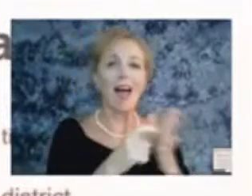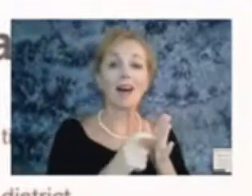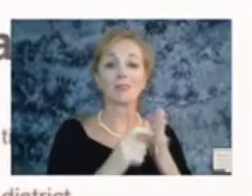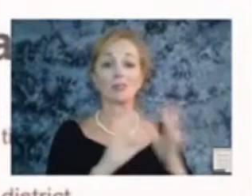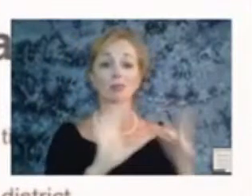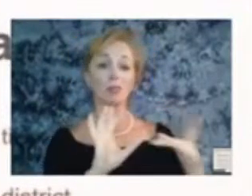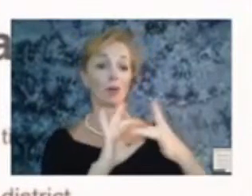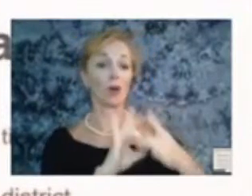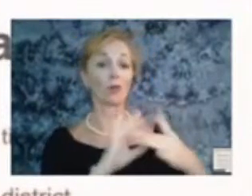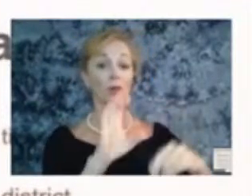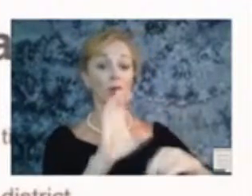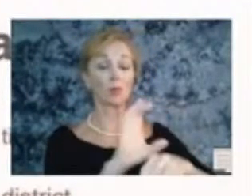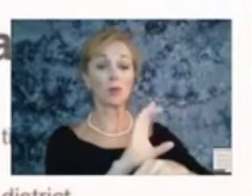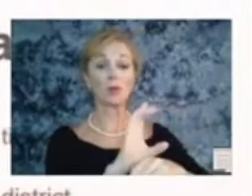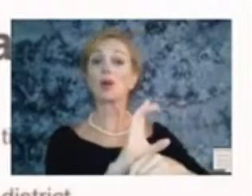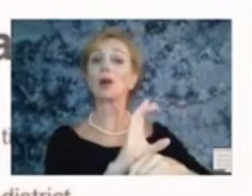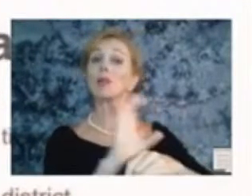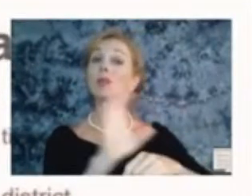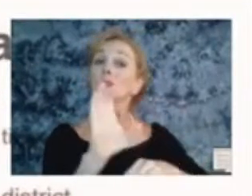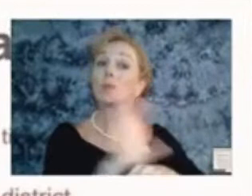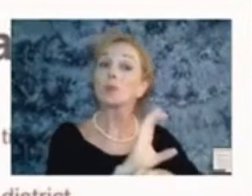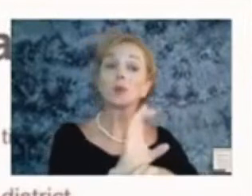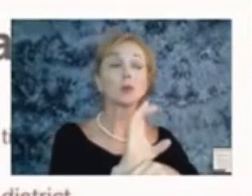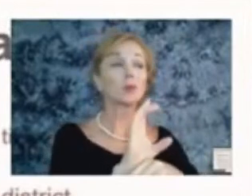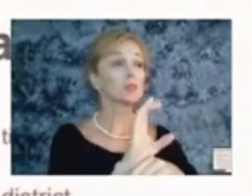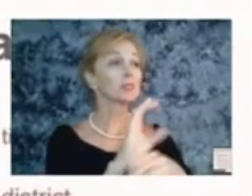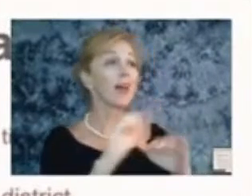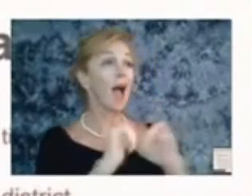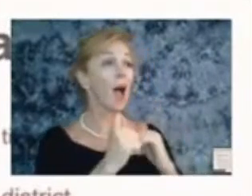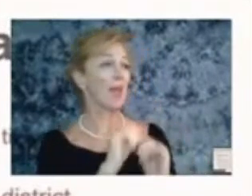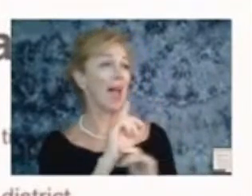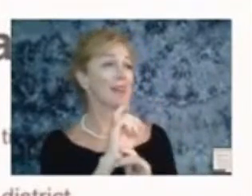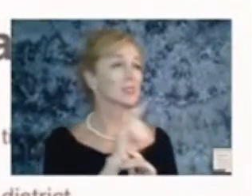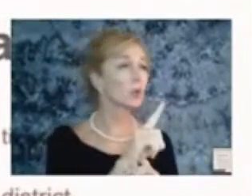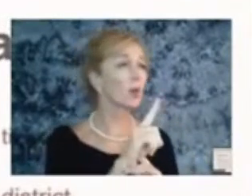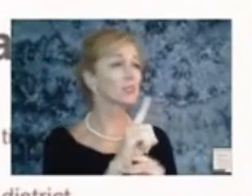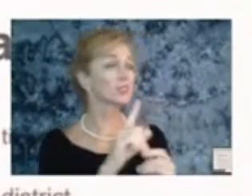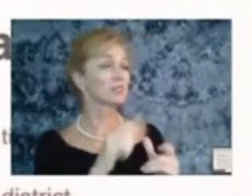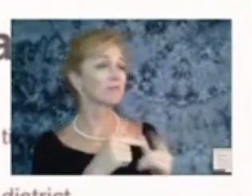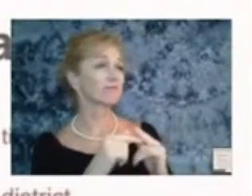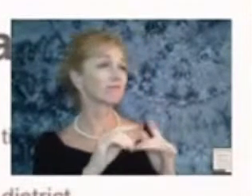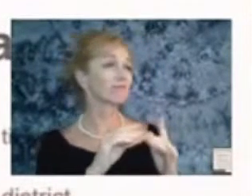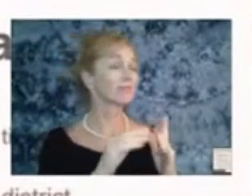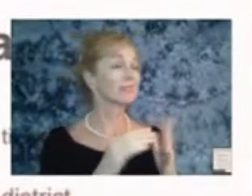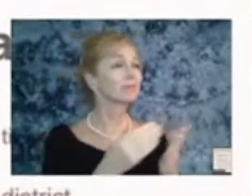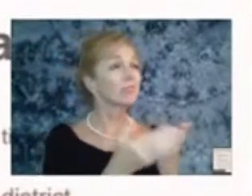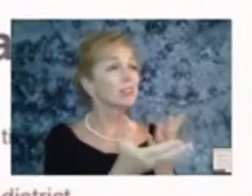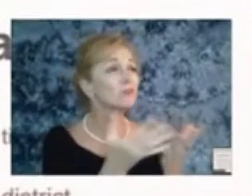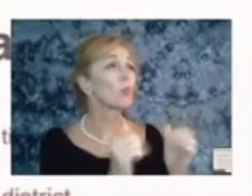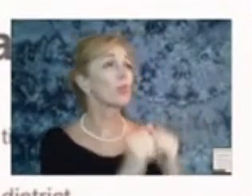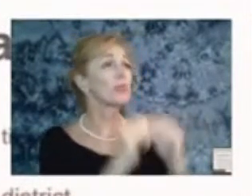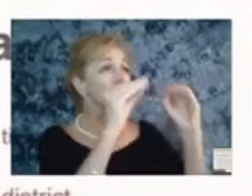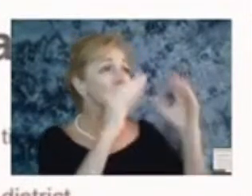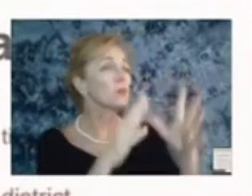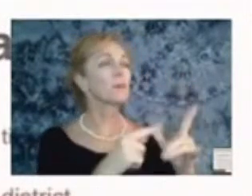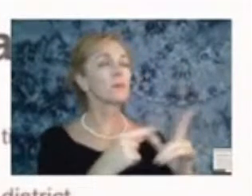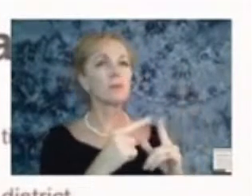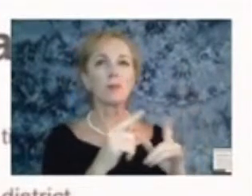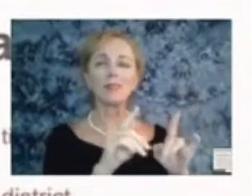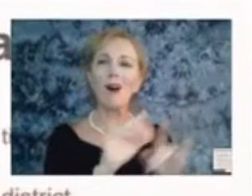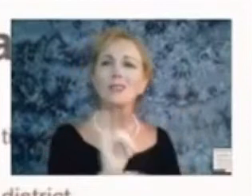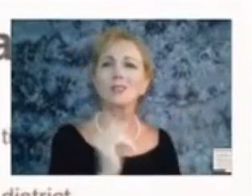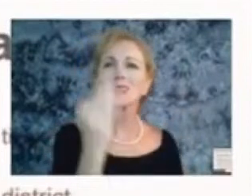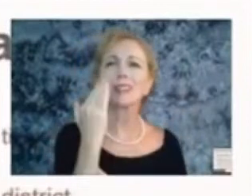is the portal to turn things in, to ask a question. But we are asking our teachers to ensure that we're thinking creatively about the types of assignments that